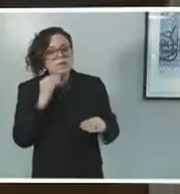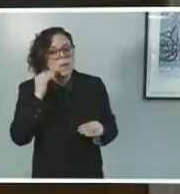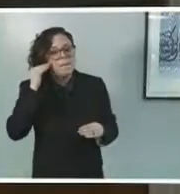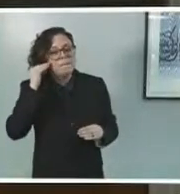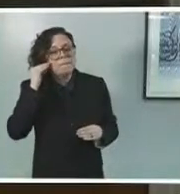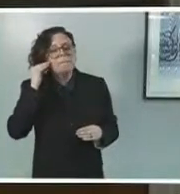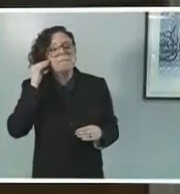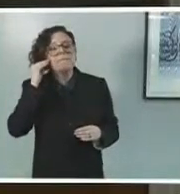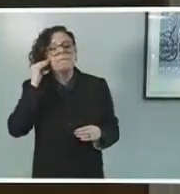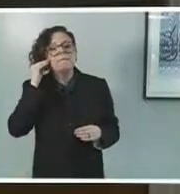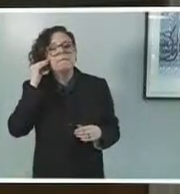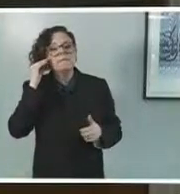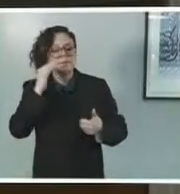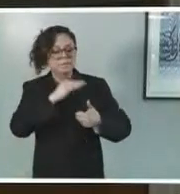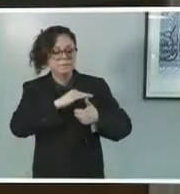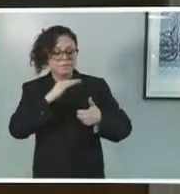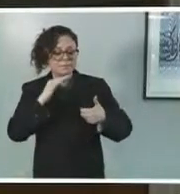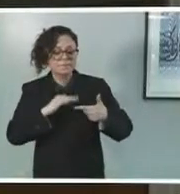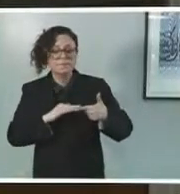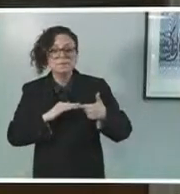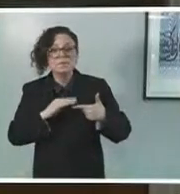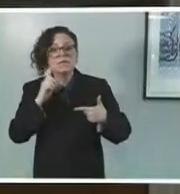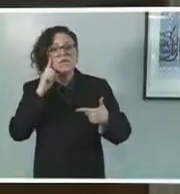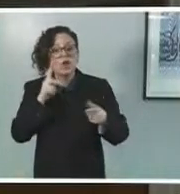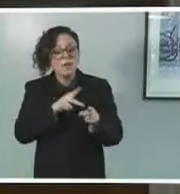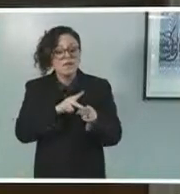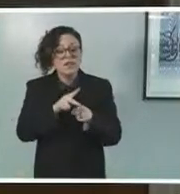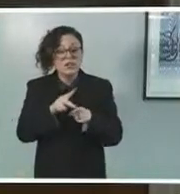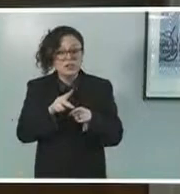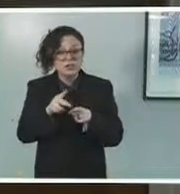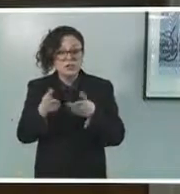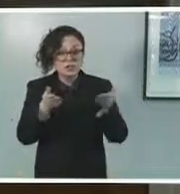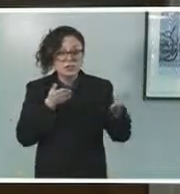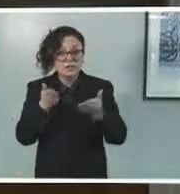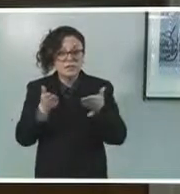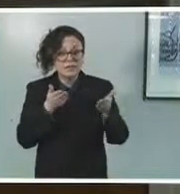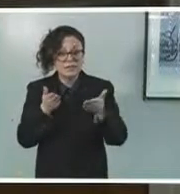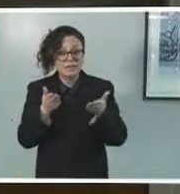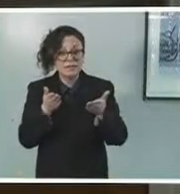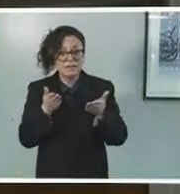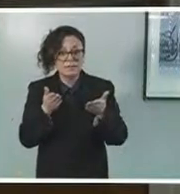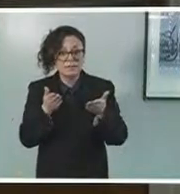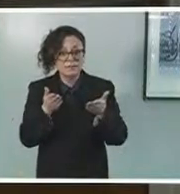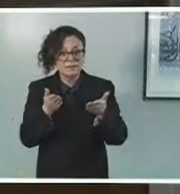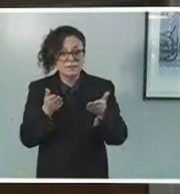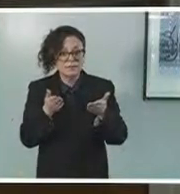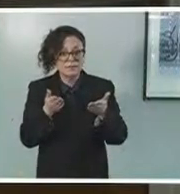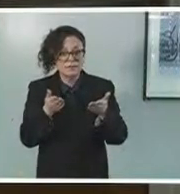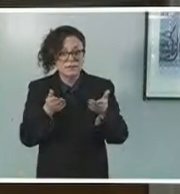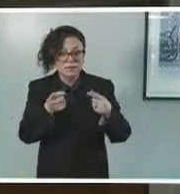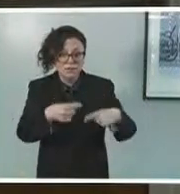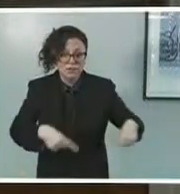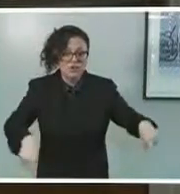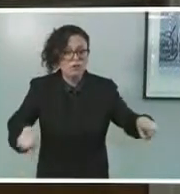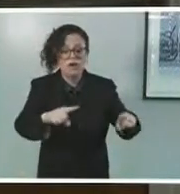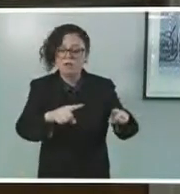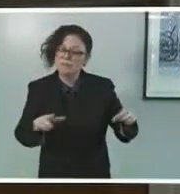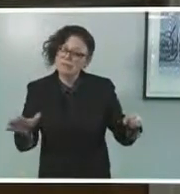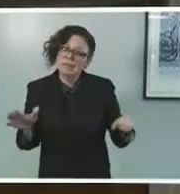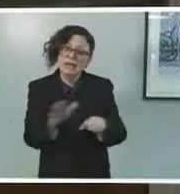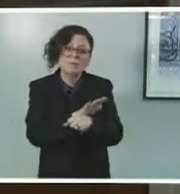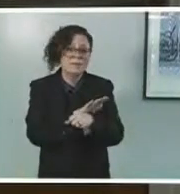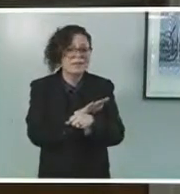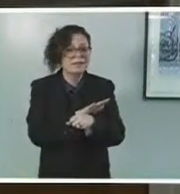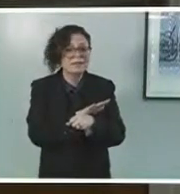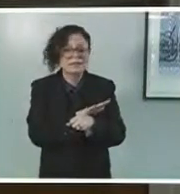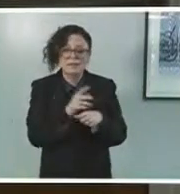Secondly, if you look under the professional services, you are completely permitted to comply